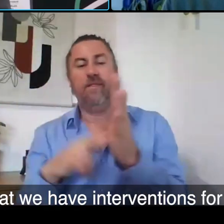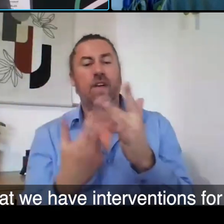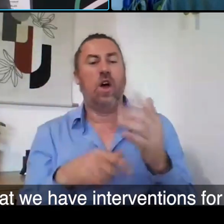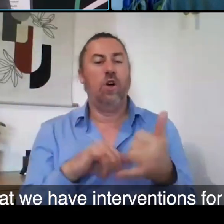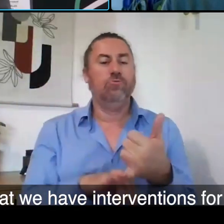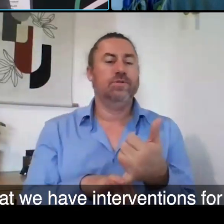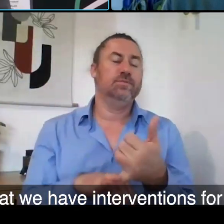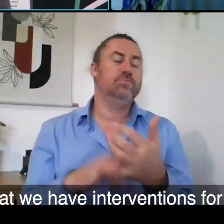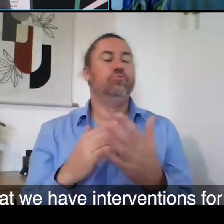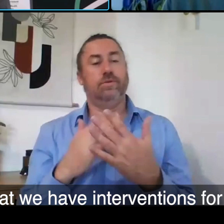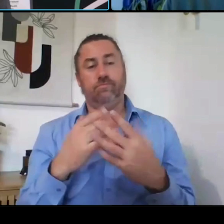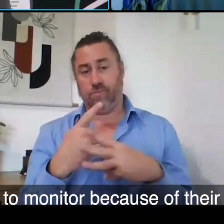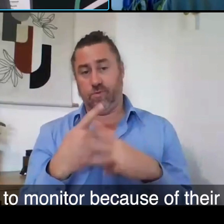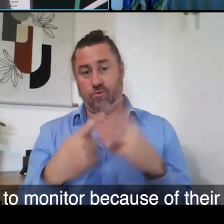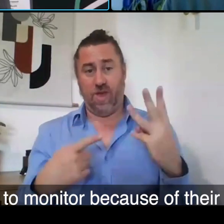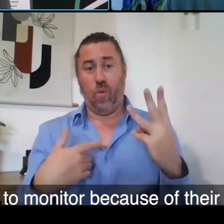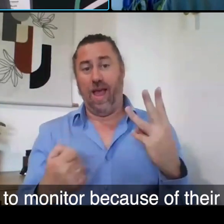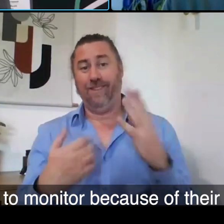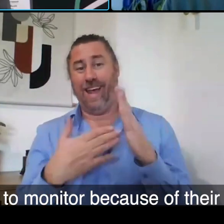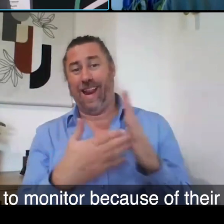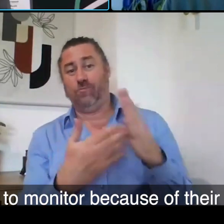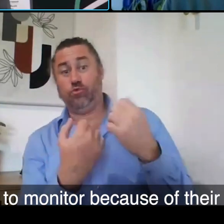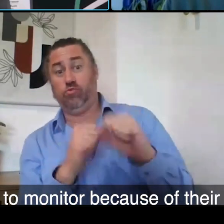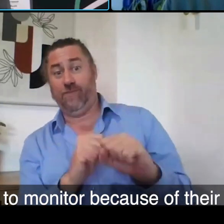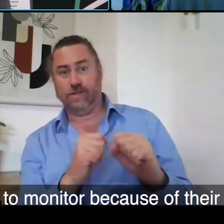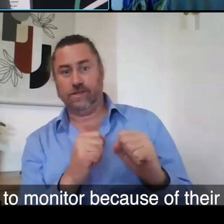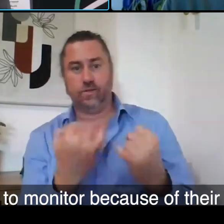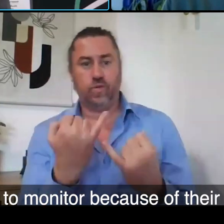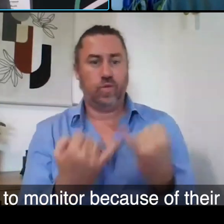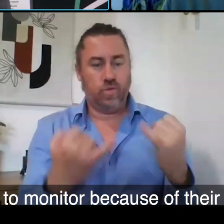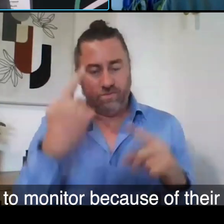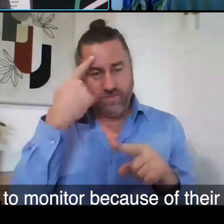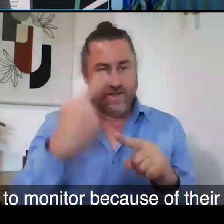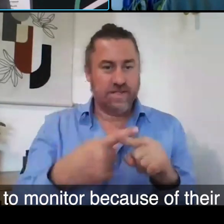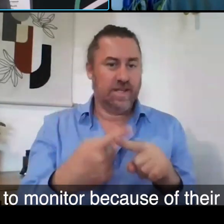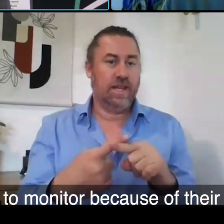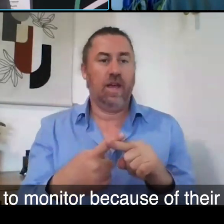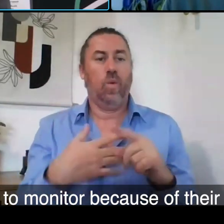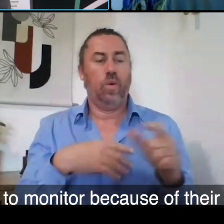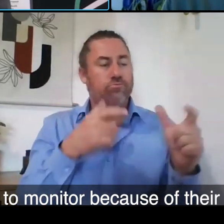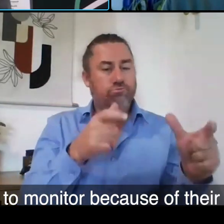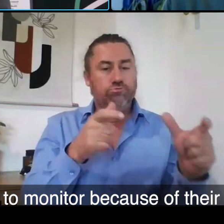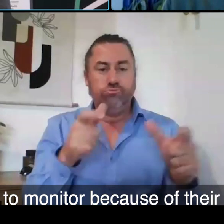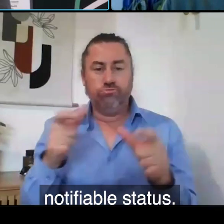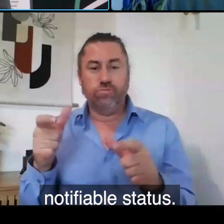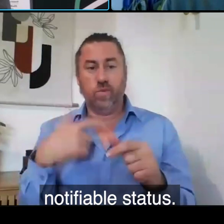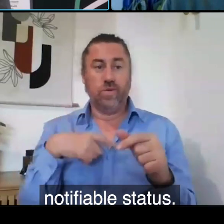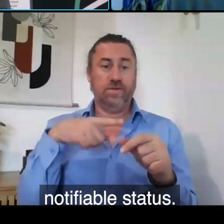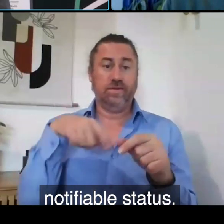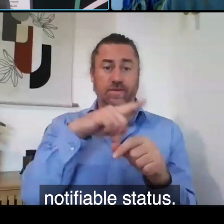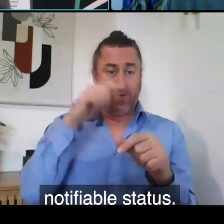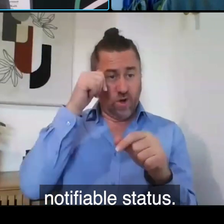we have interventions for, as well as a need to monitor because of their national